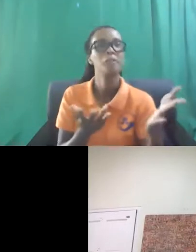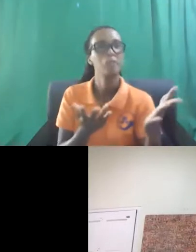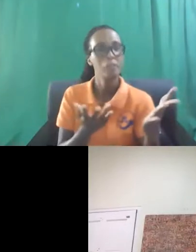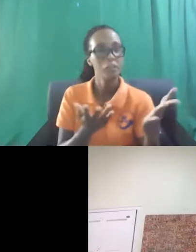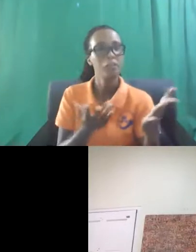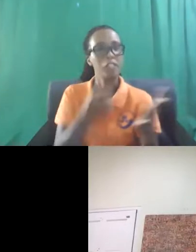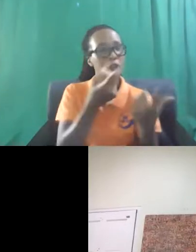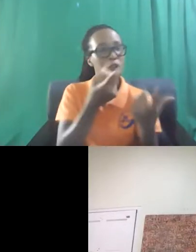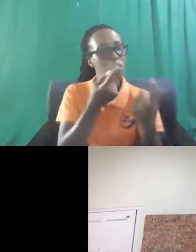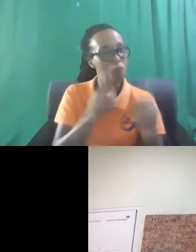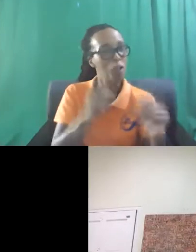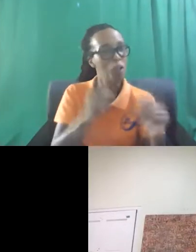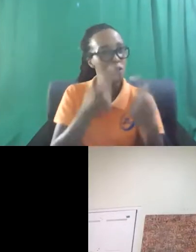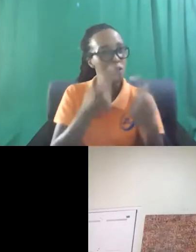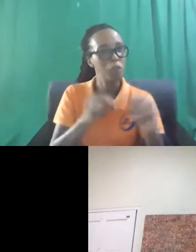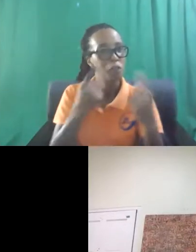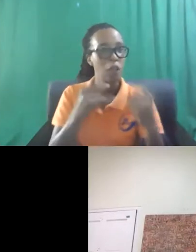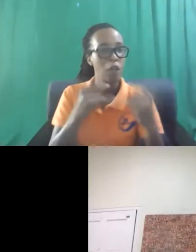years since then.